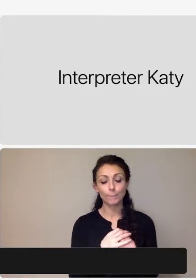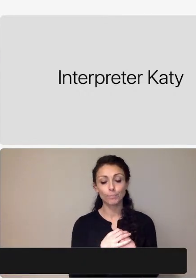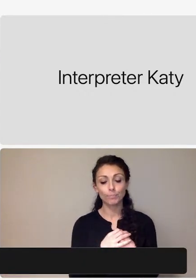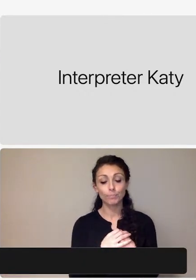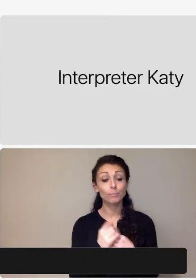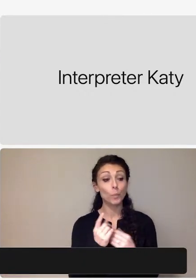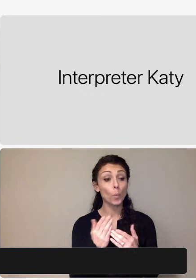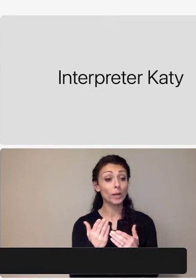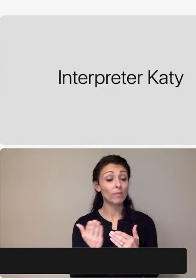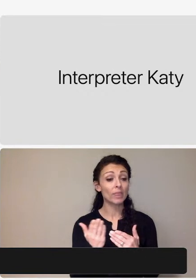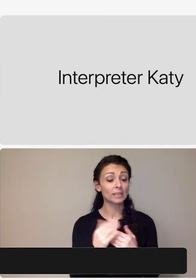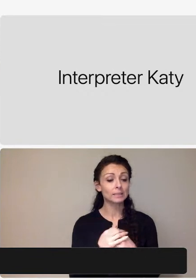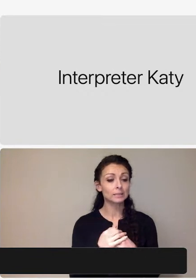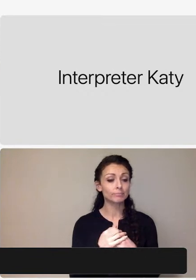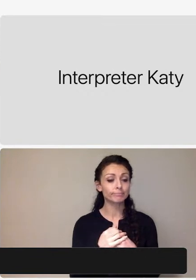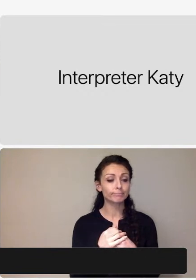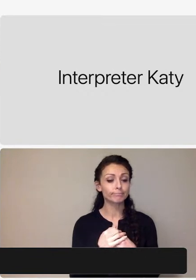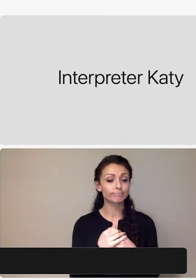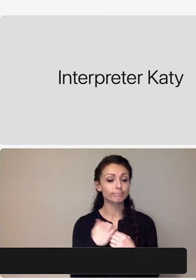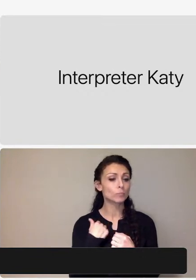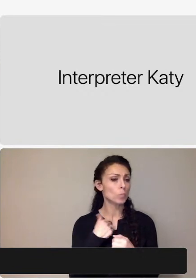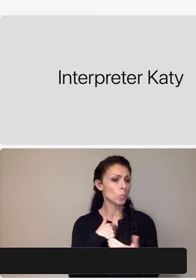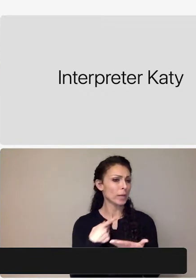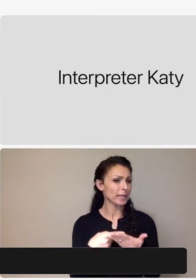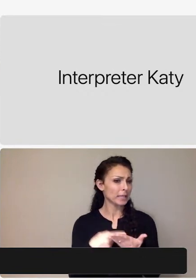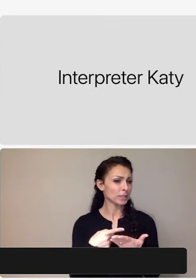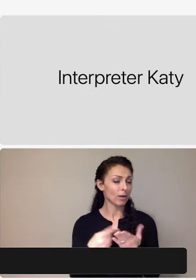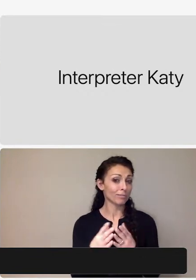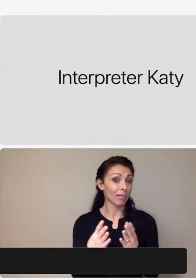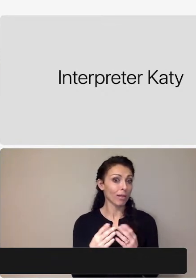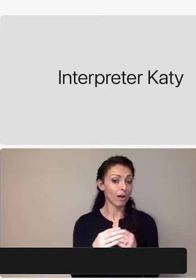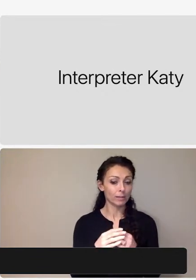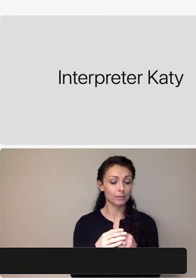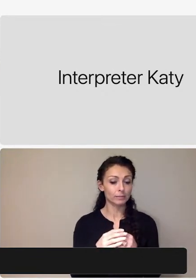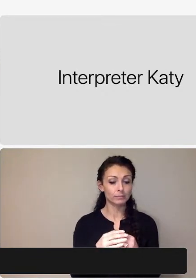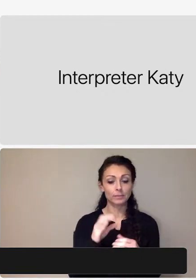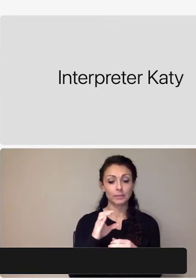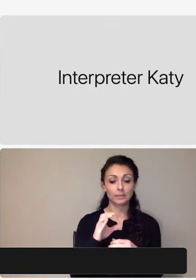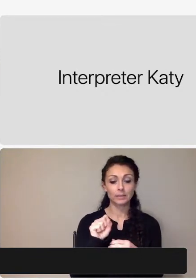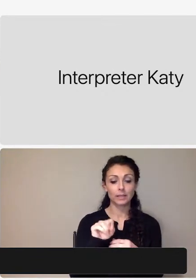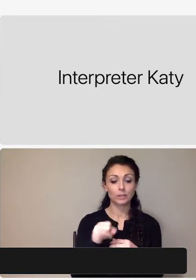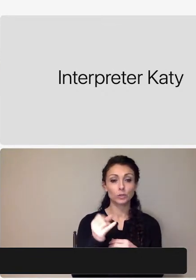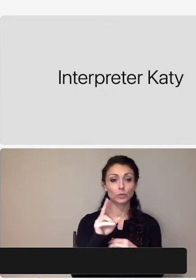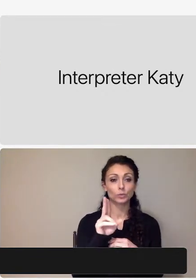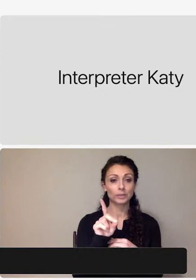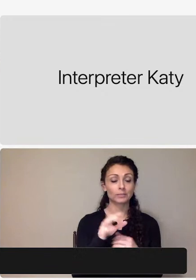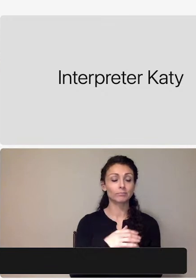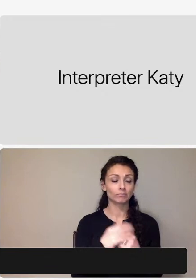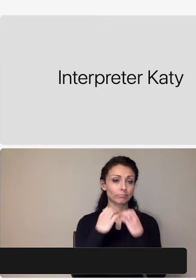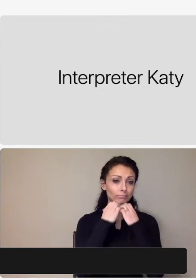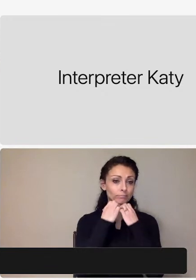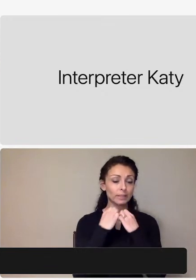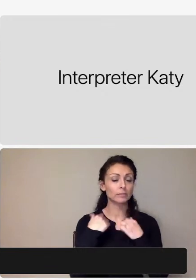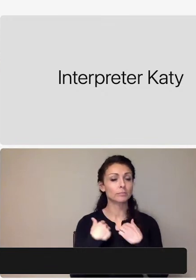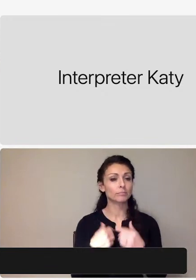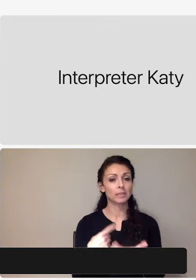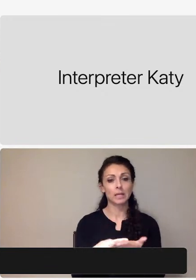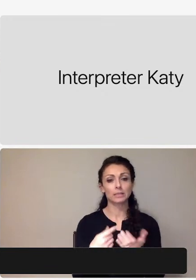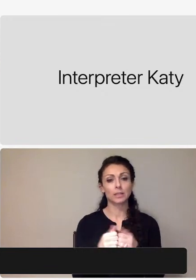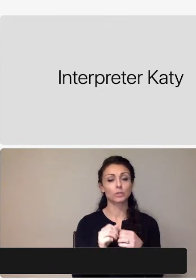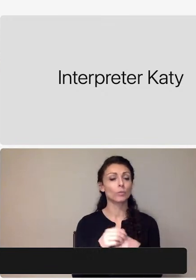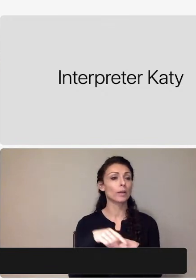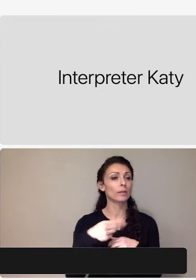one of the things that we talked about a lot lately cj usd cares i've talked to dr miranda about this